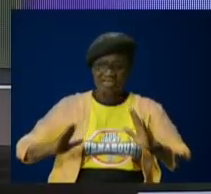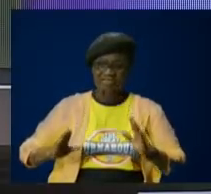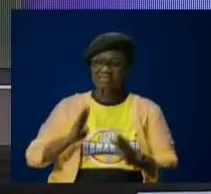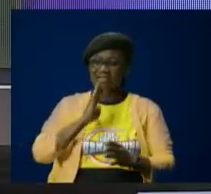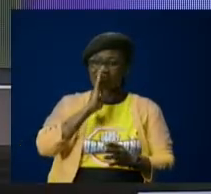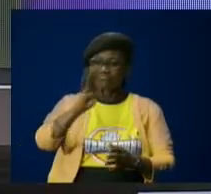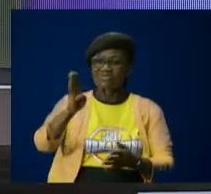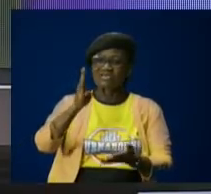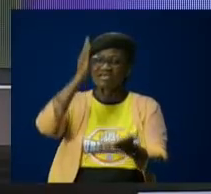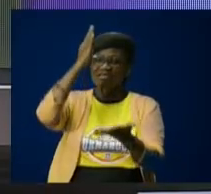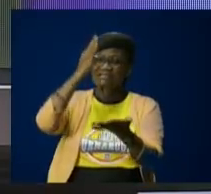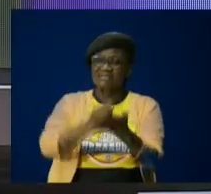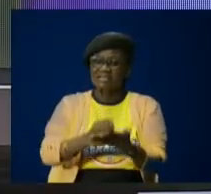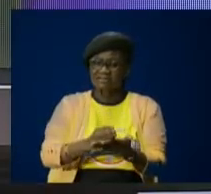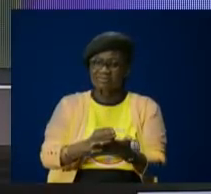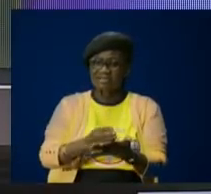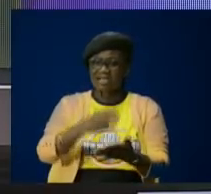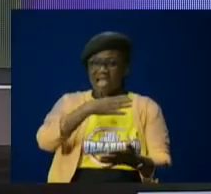And